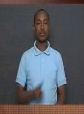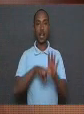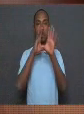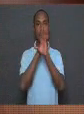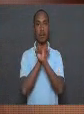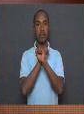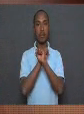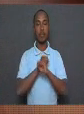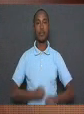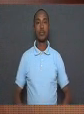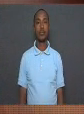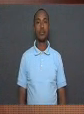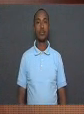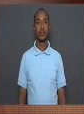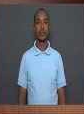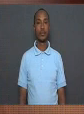Time's up!